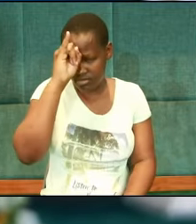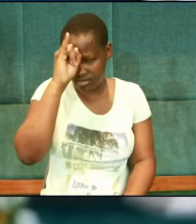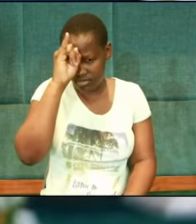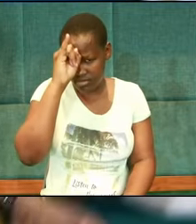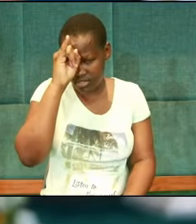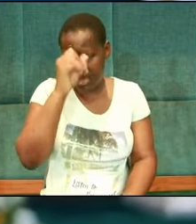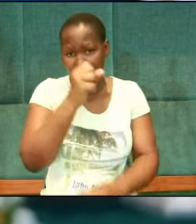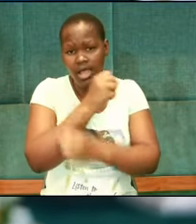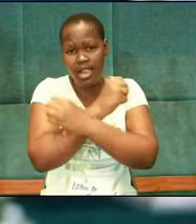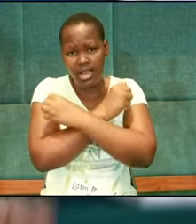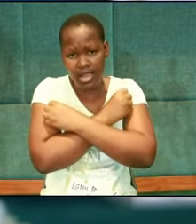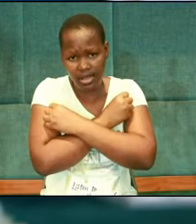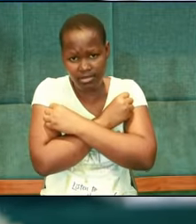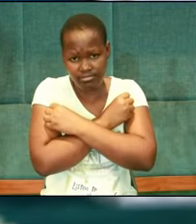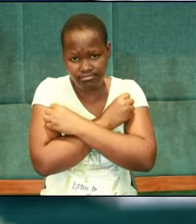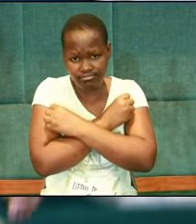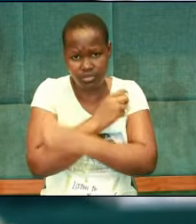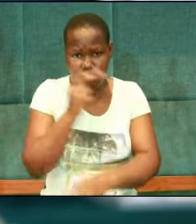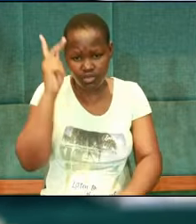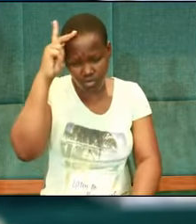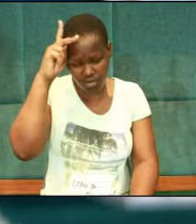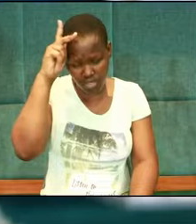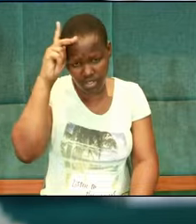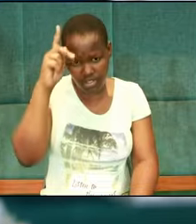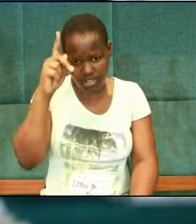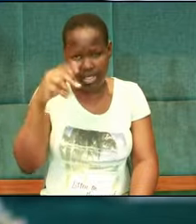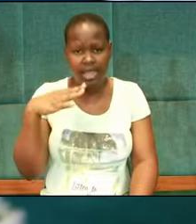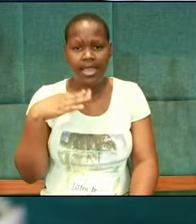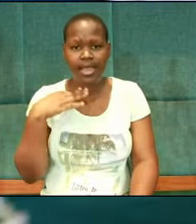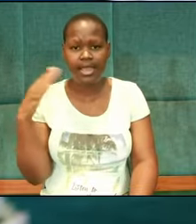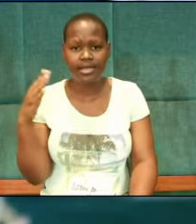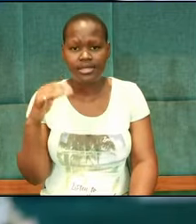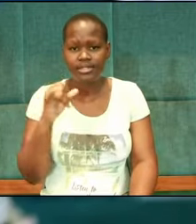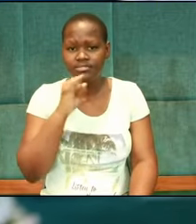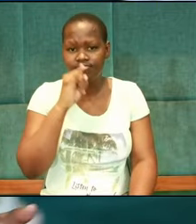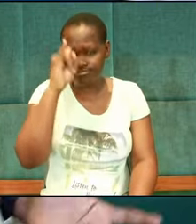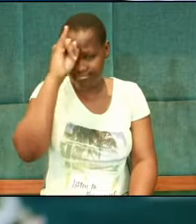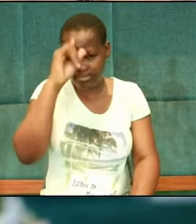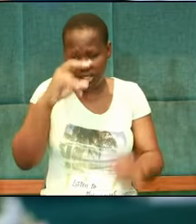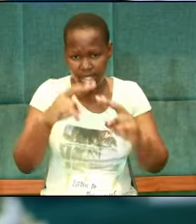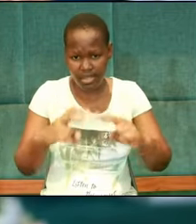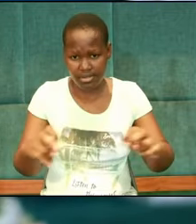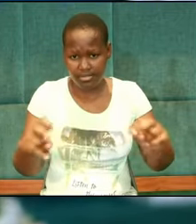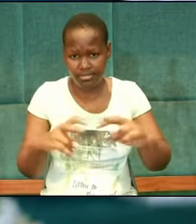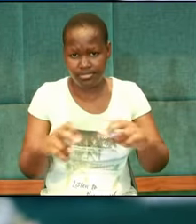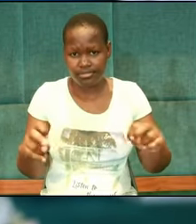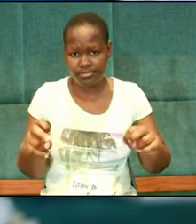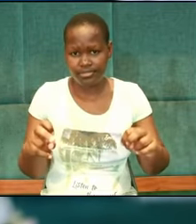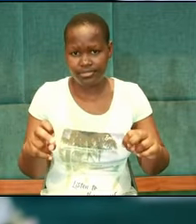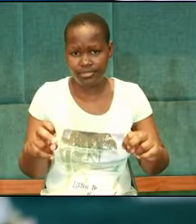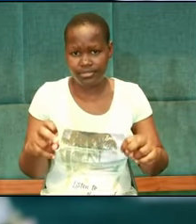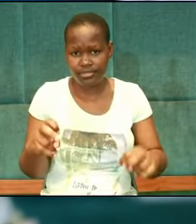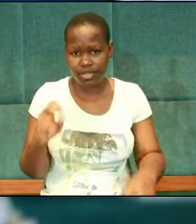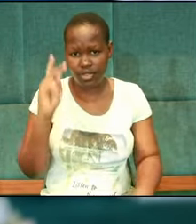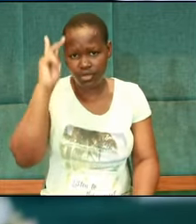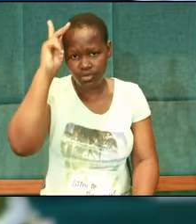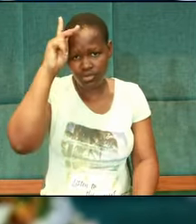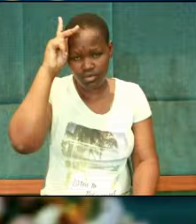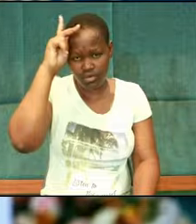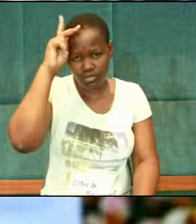knowledge. May he hate ignorance. May he pursue knowledge. Please stand on your feet. Walk to